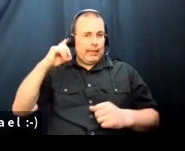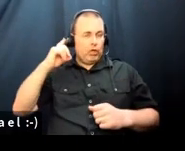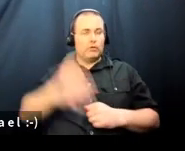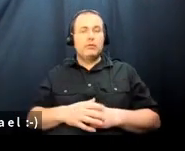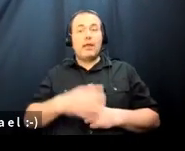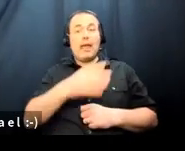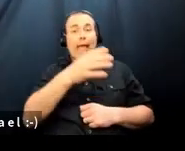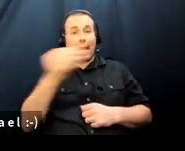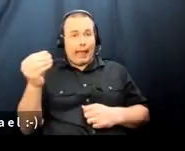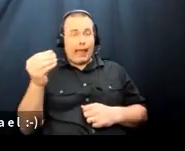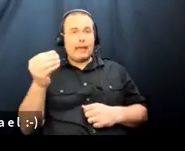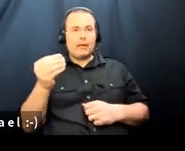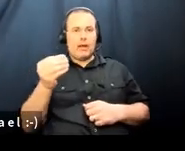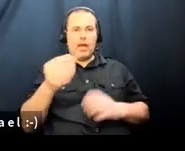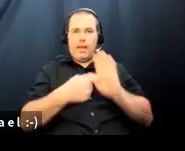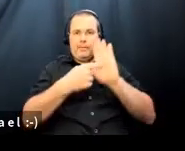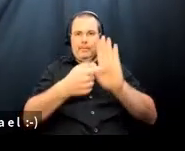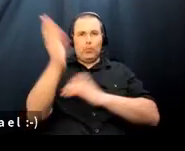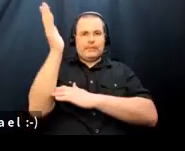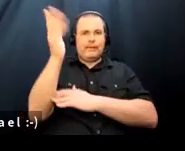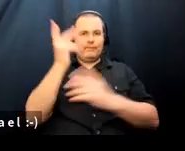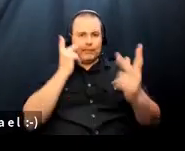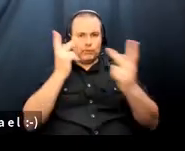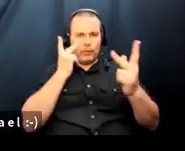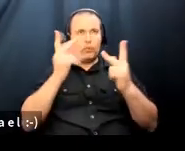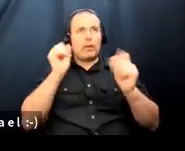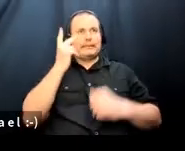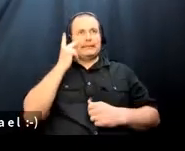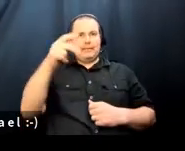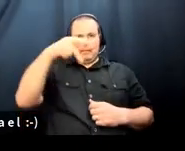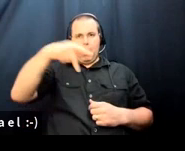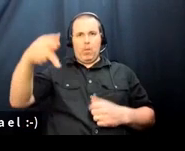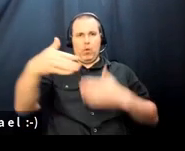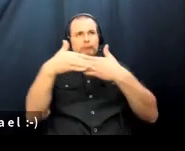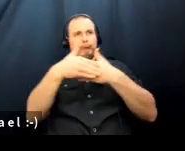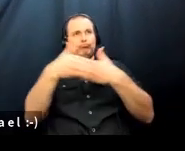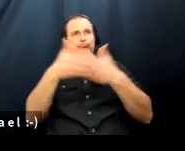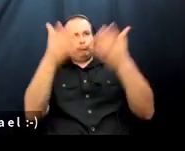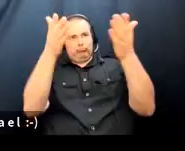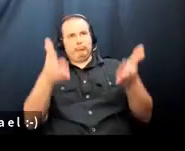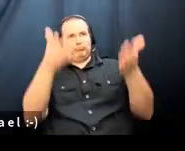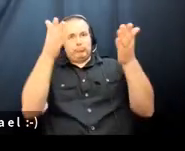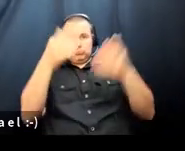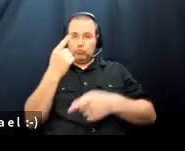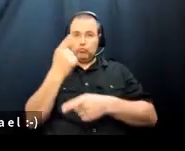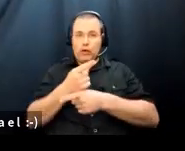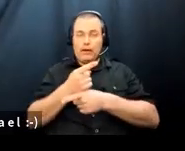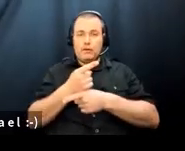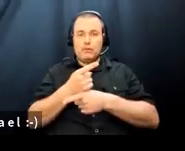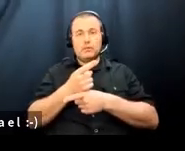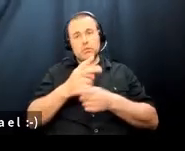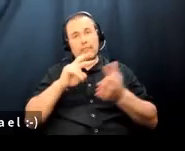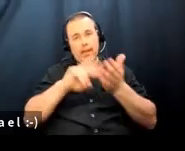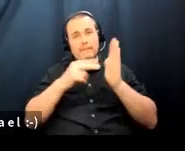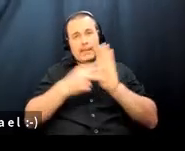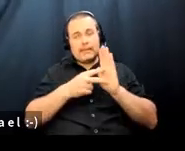and I'm presenting it visually. You can see the PowerPoint, right? So that means the roughly